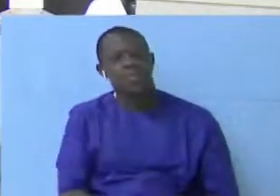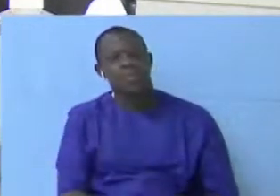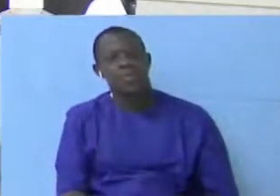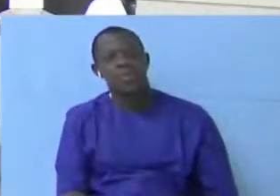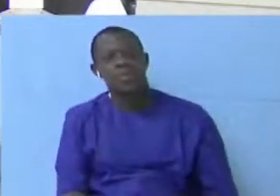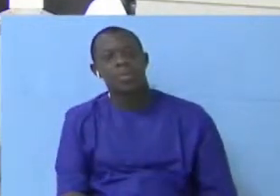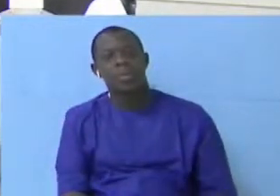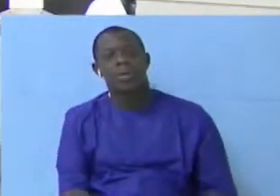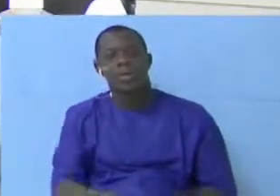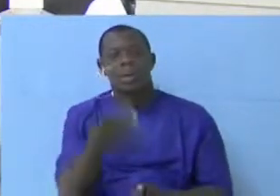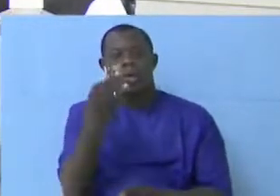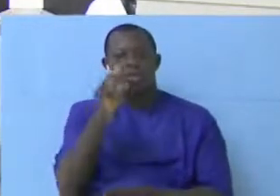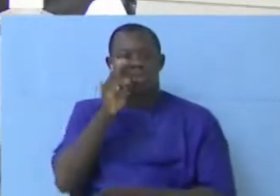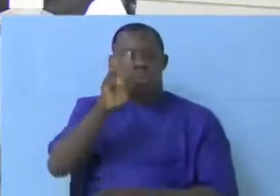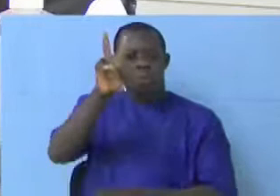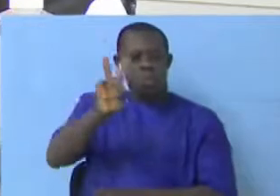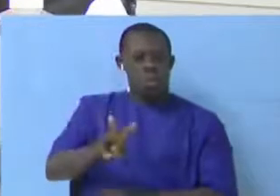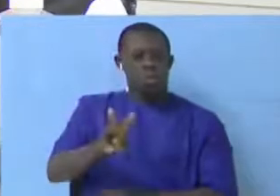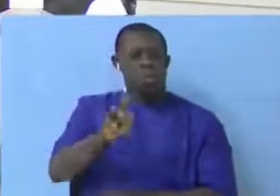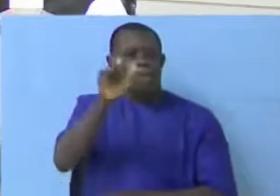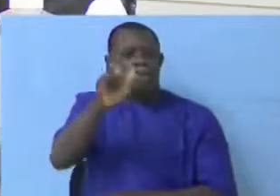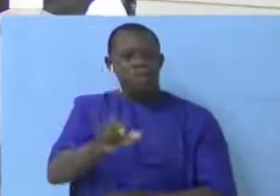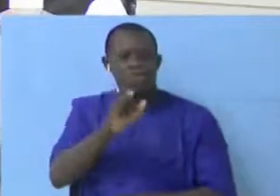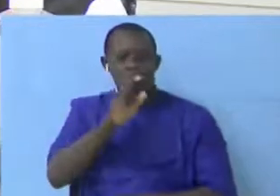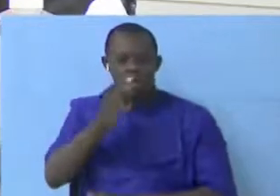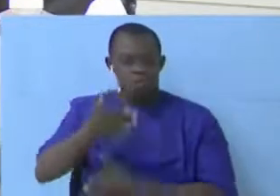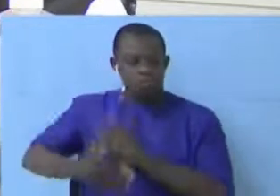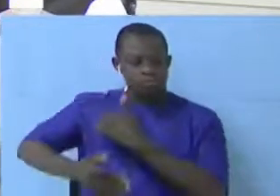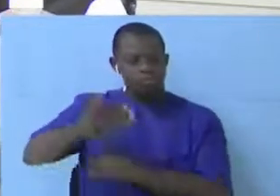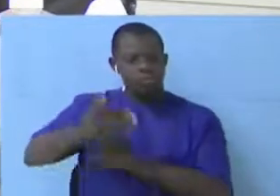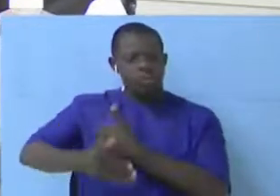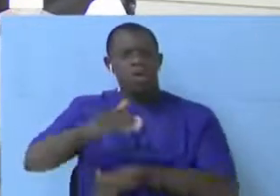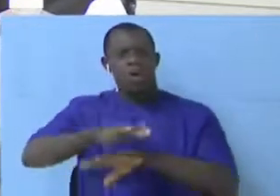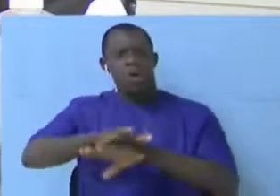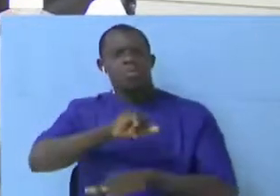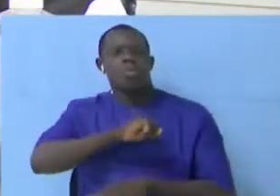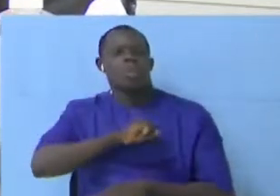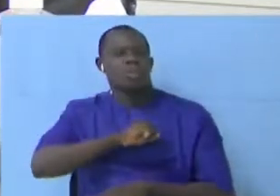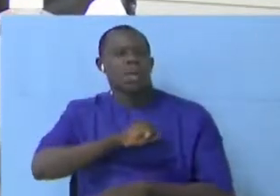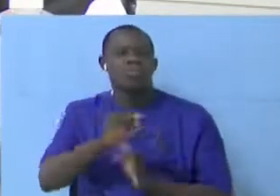looks like somebody who was so close to me. When I